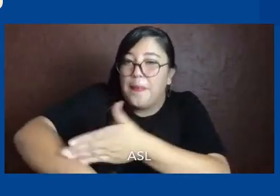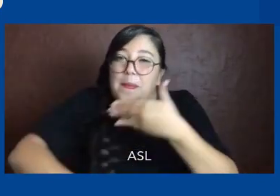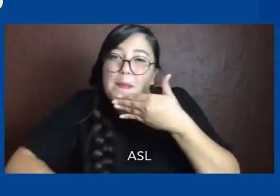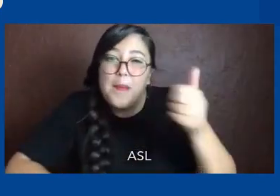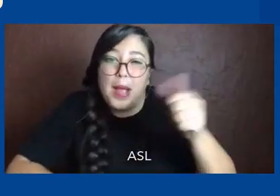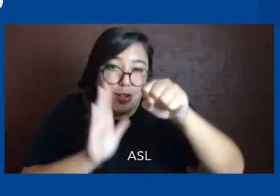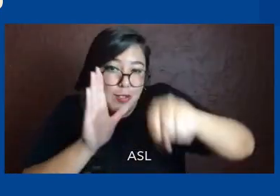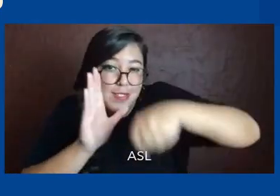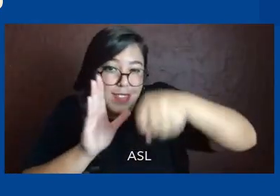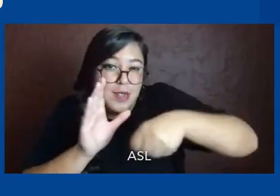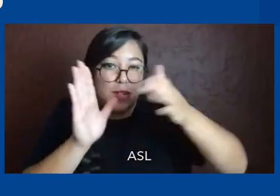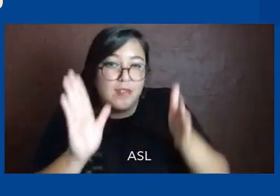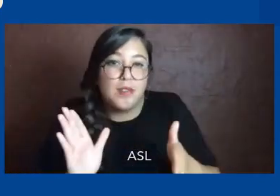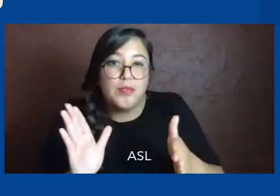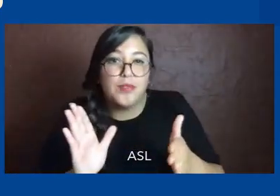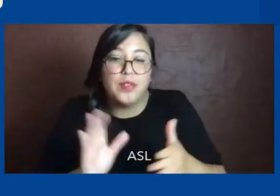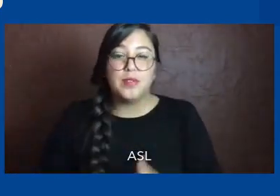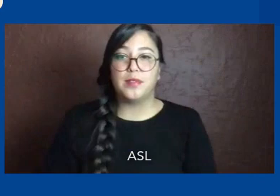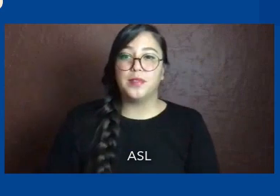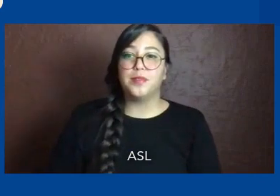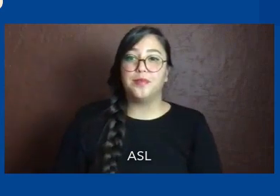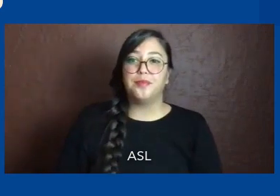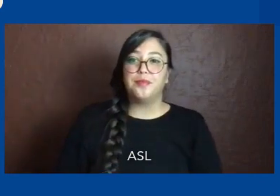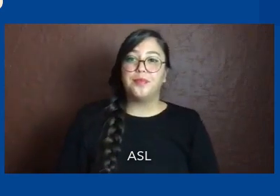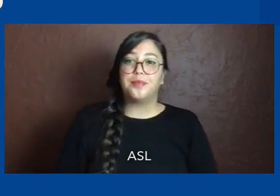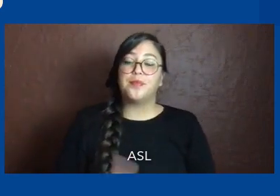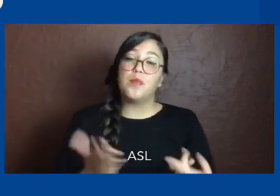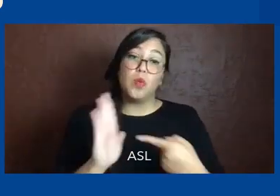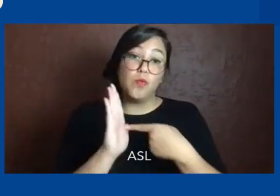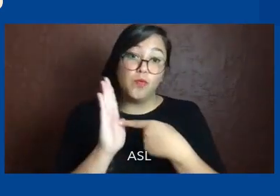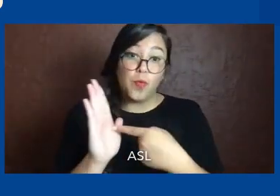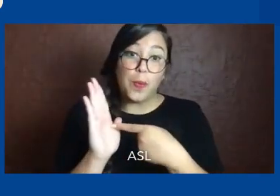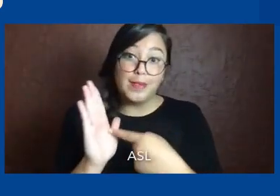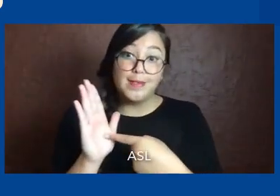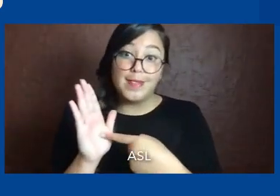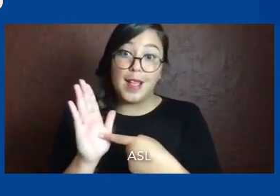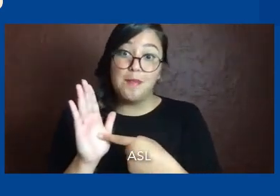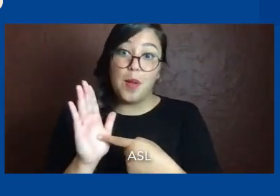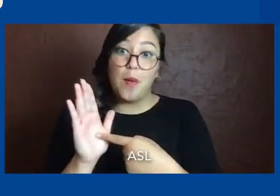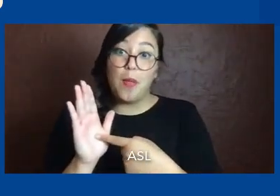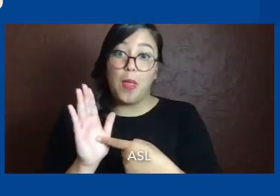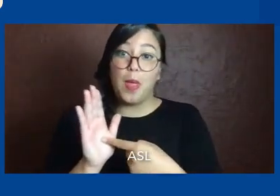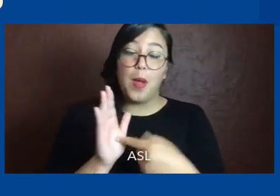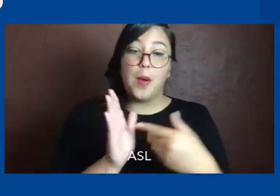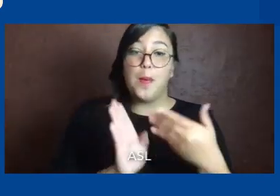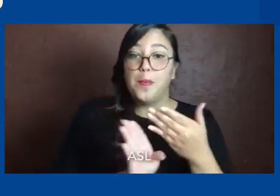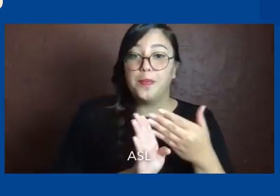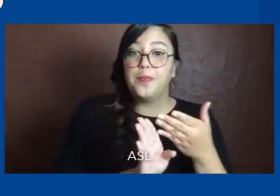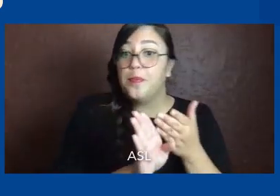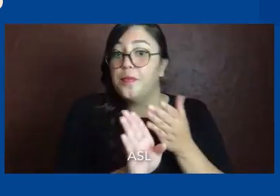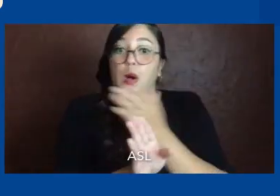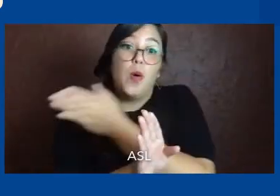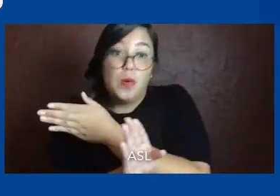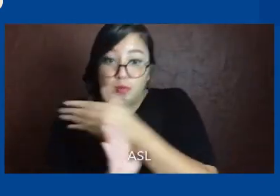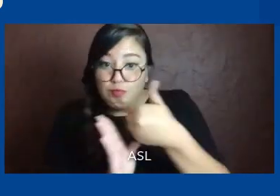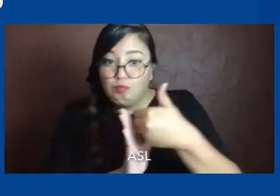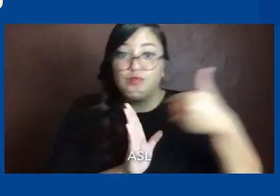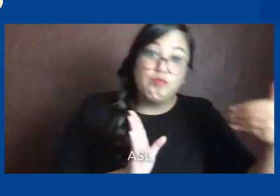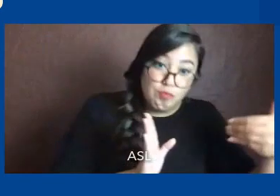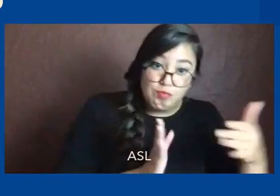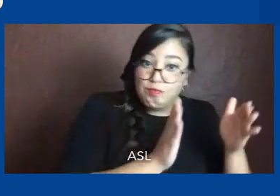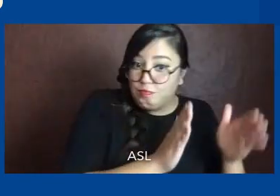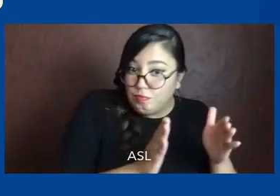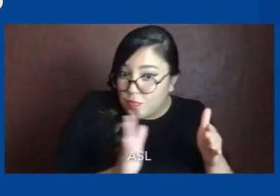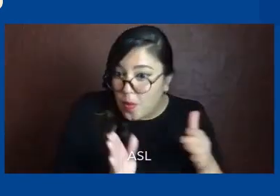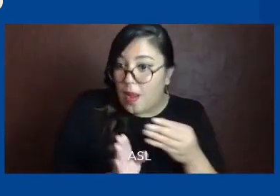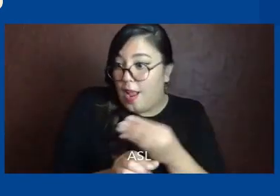another. Like prep, post prep, all of it just